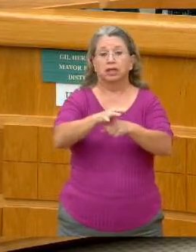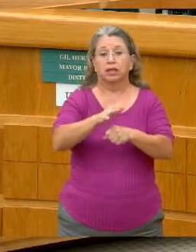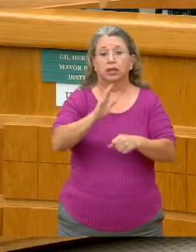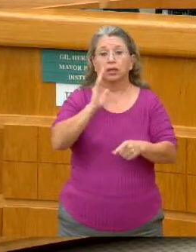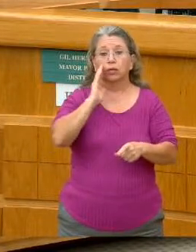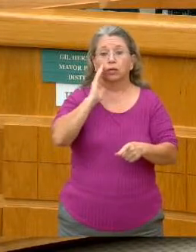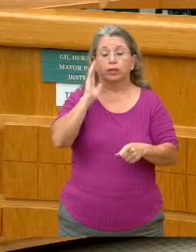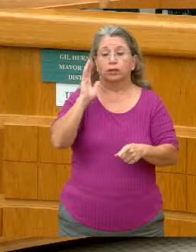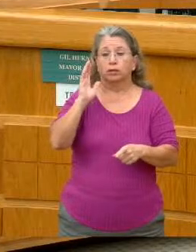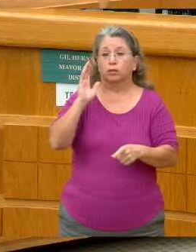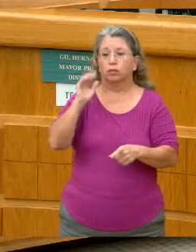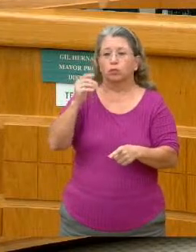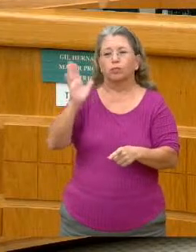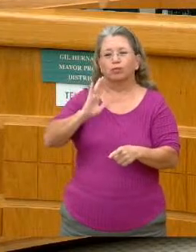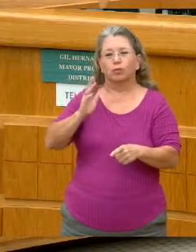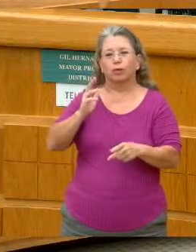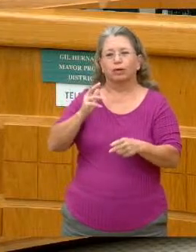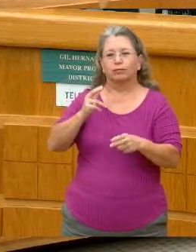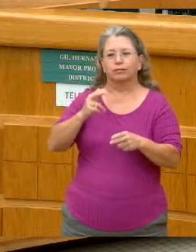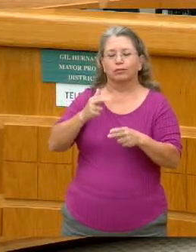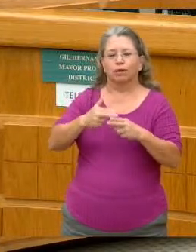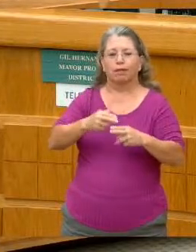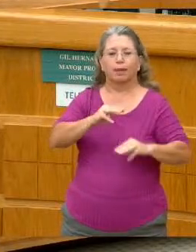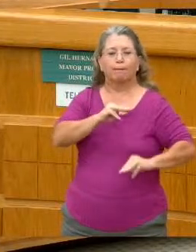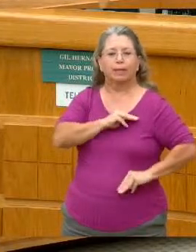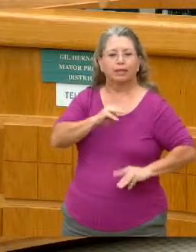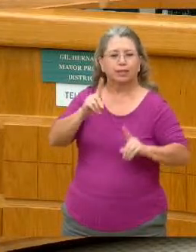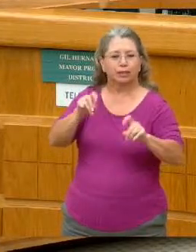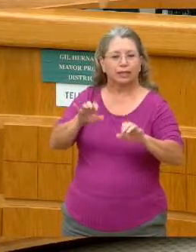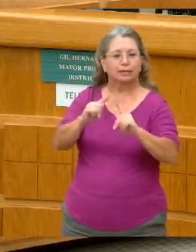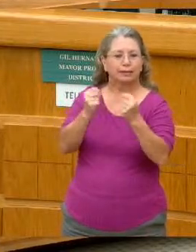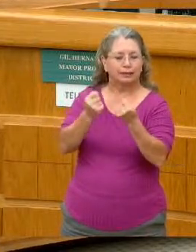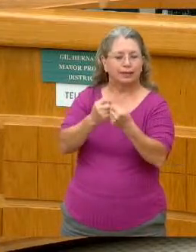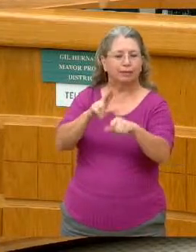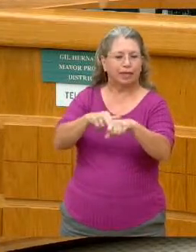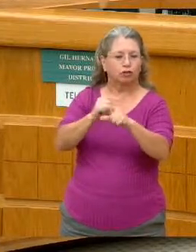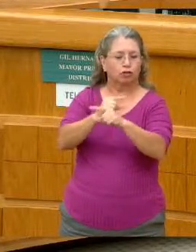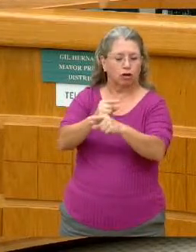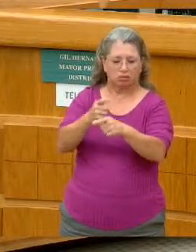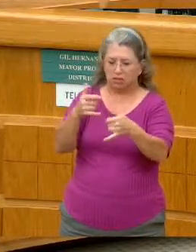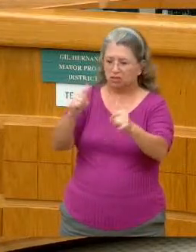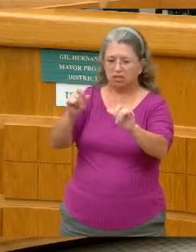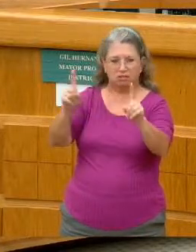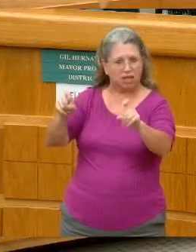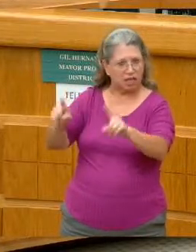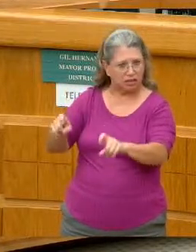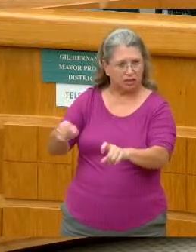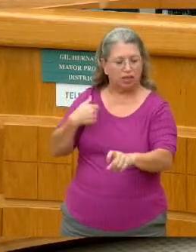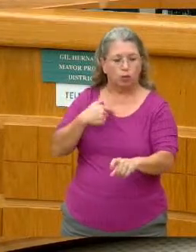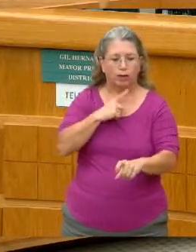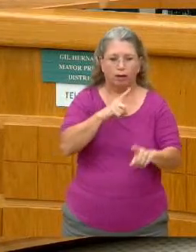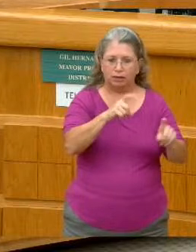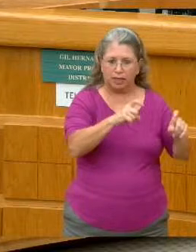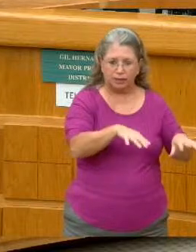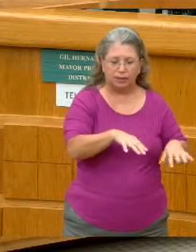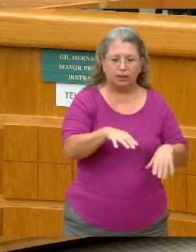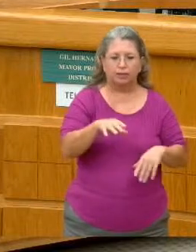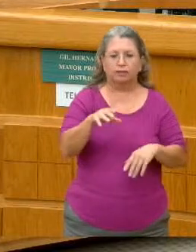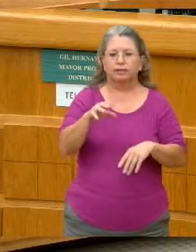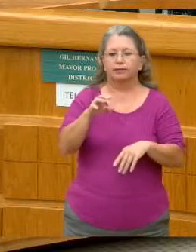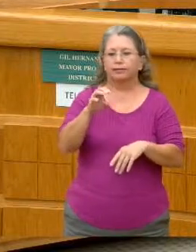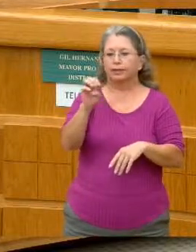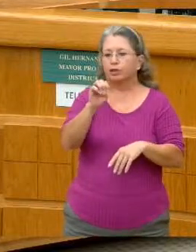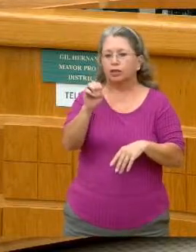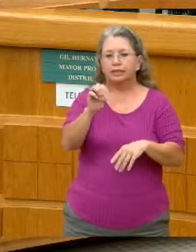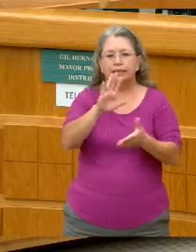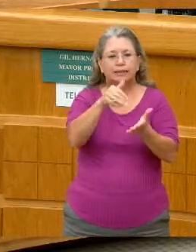as the military testing team. They're still available. They're still testing. We are testing. The urgent care centers are testing.